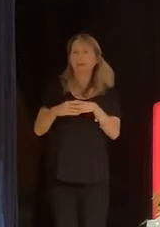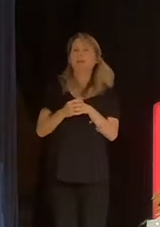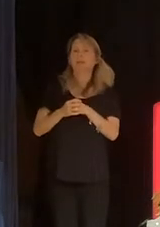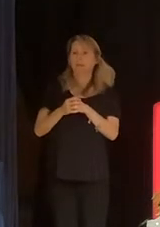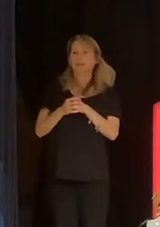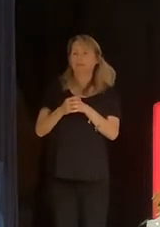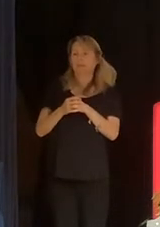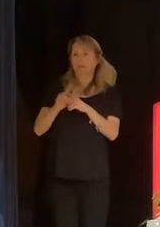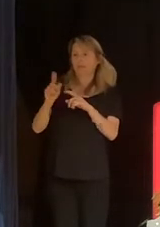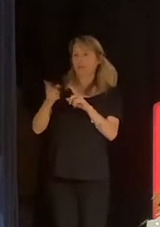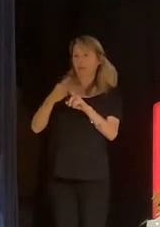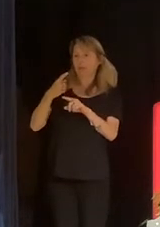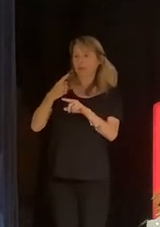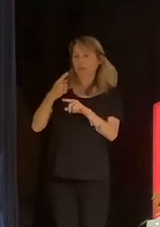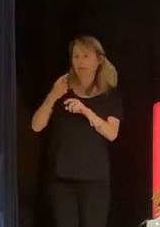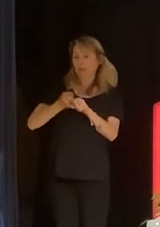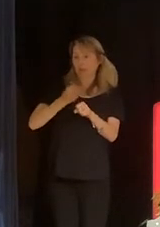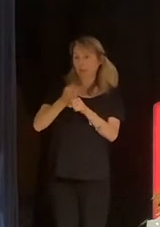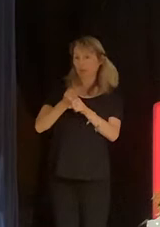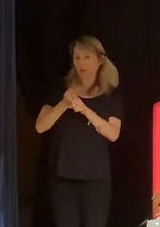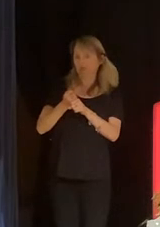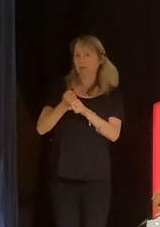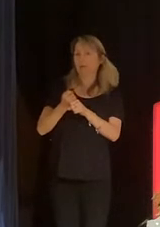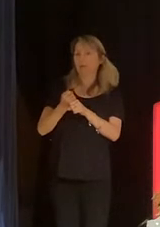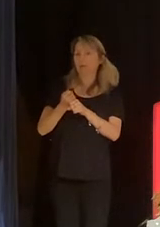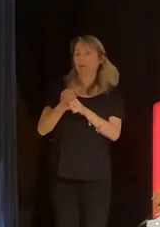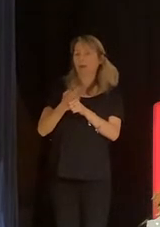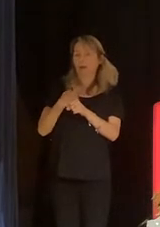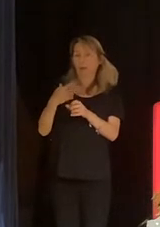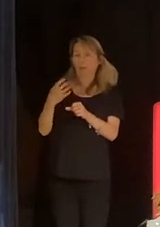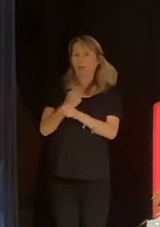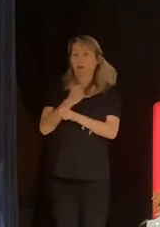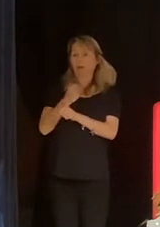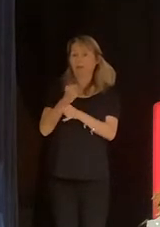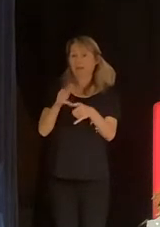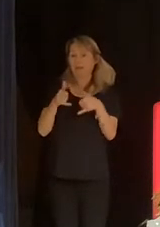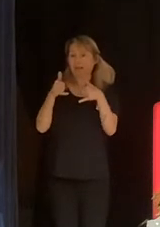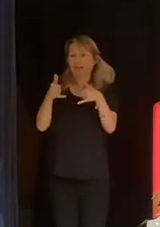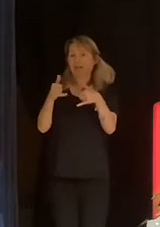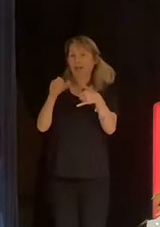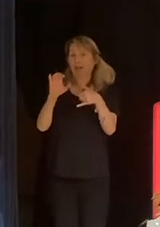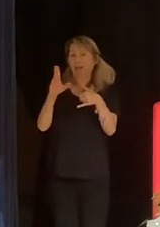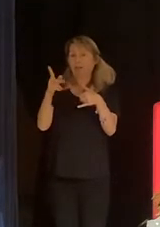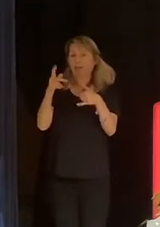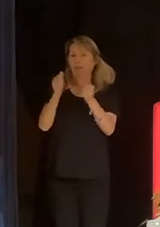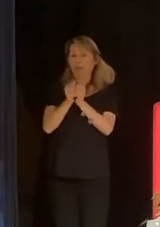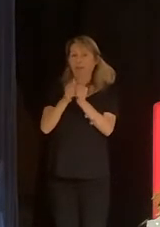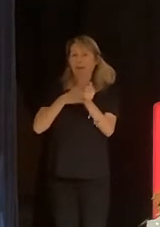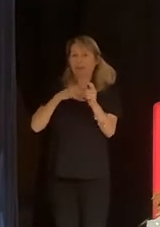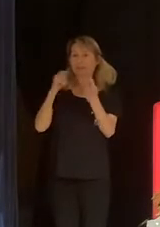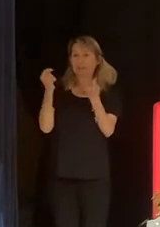first season I played and I won the Stanley Cup with my team.